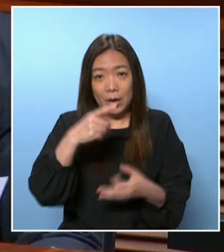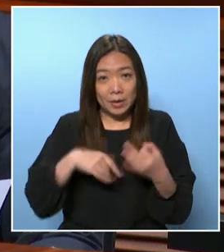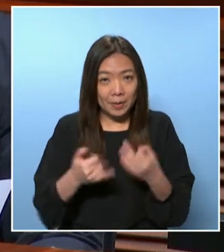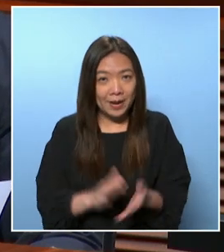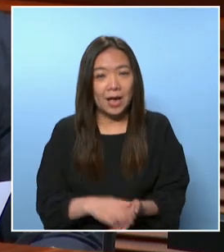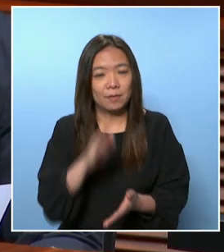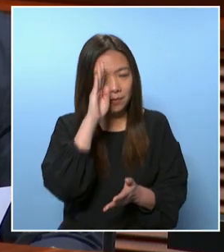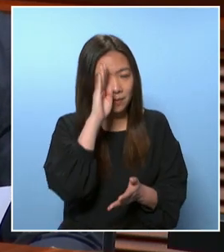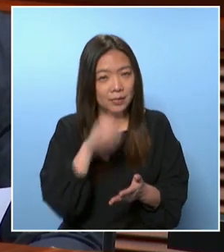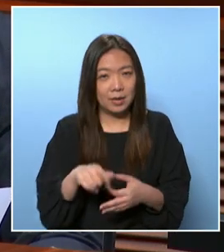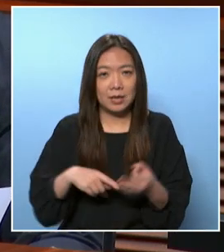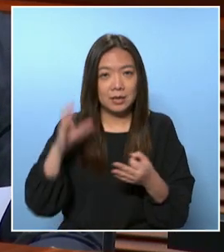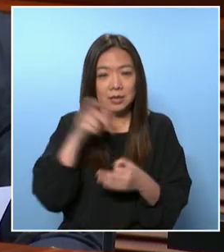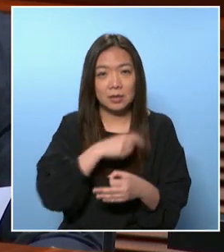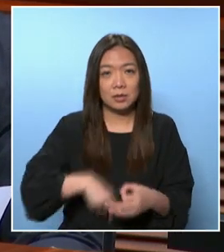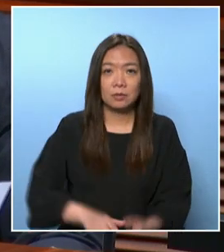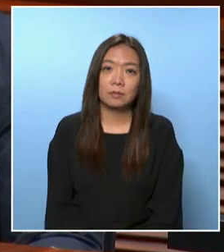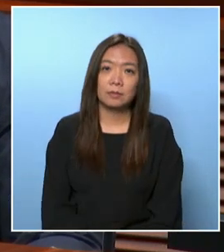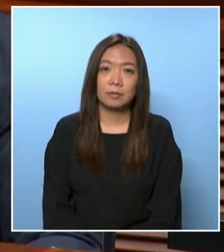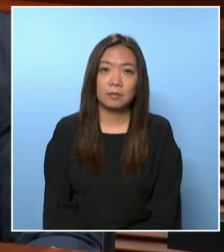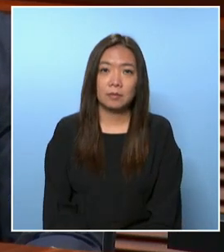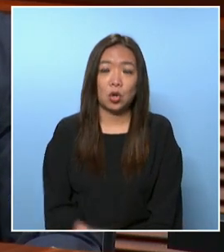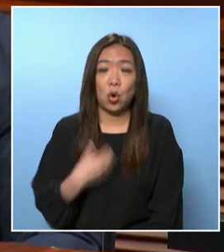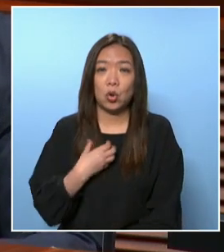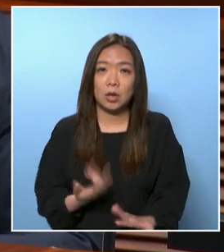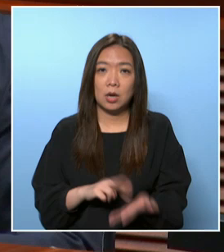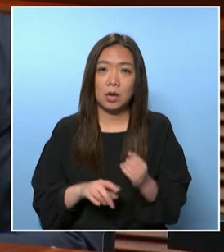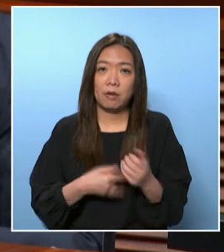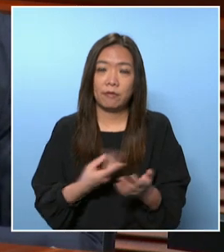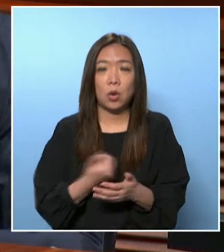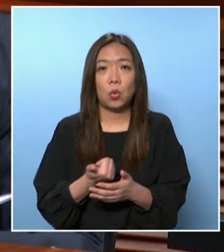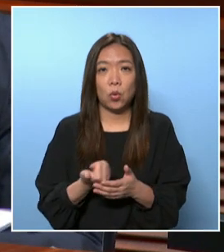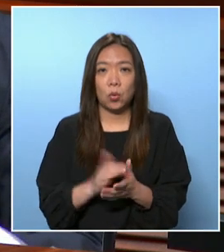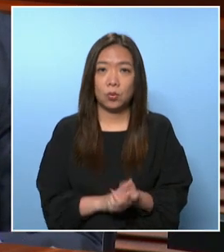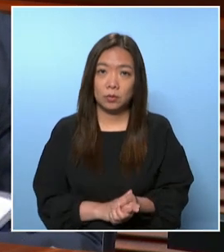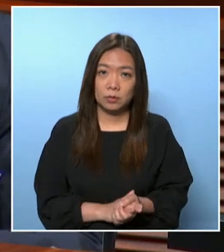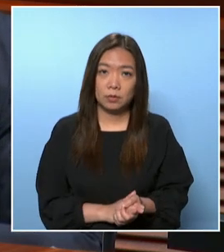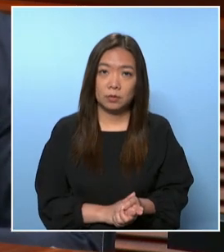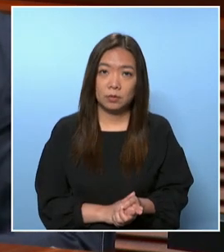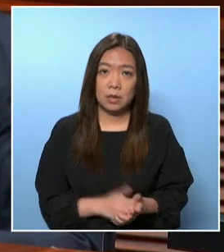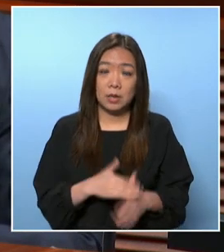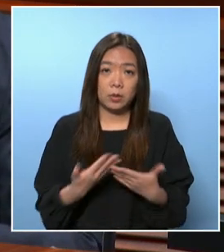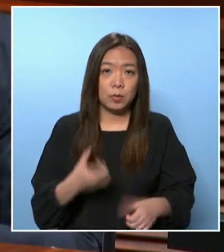Lam. It's my turn. Yes, please, Mr. Chen Kim-puk. Well, this is a good piece of